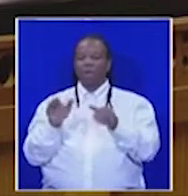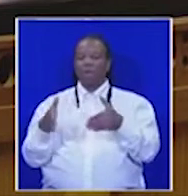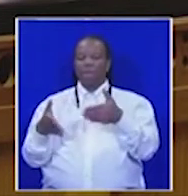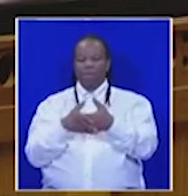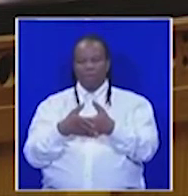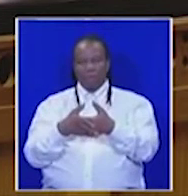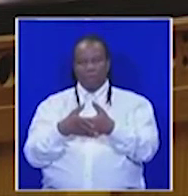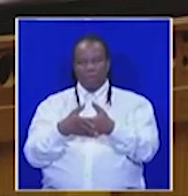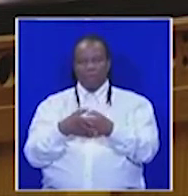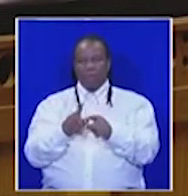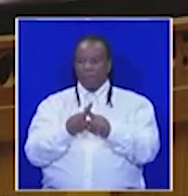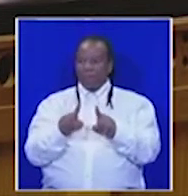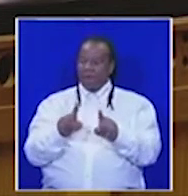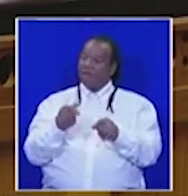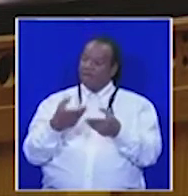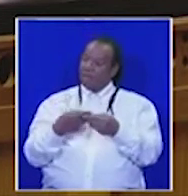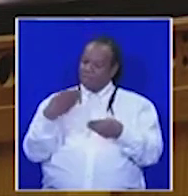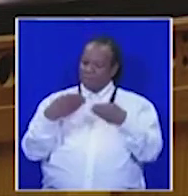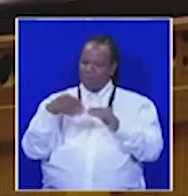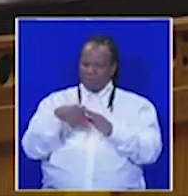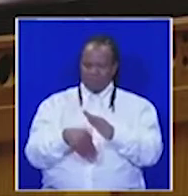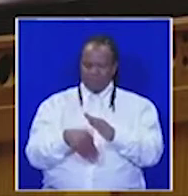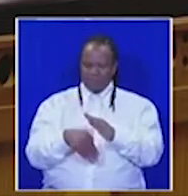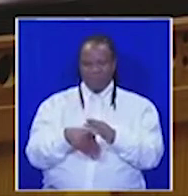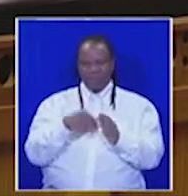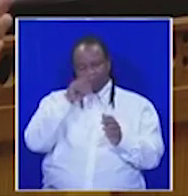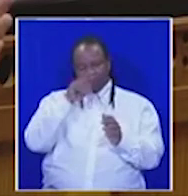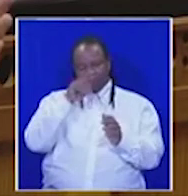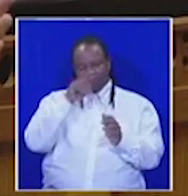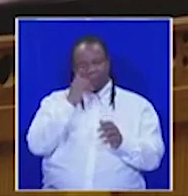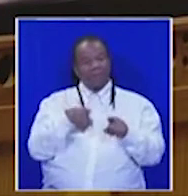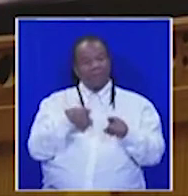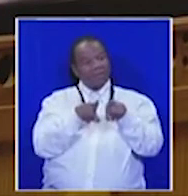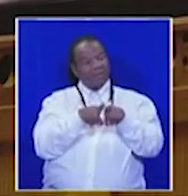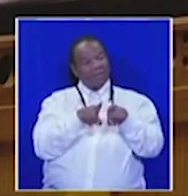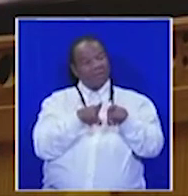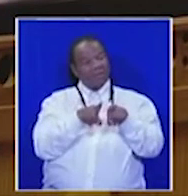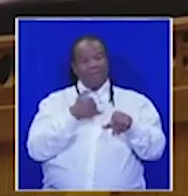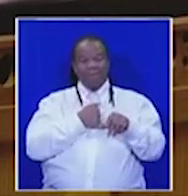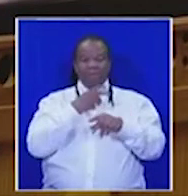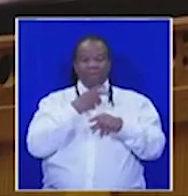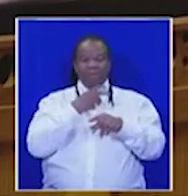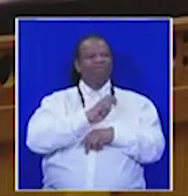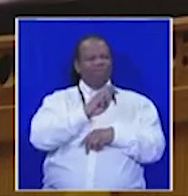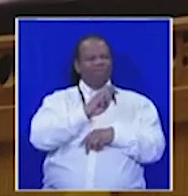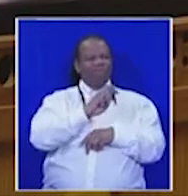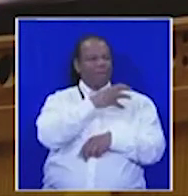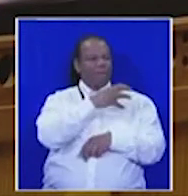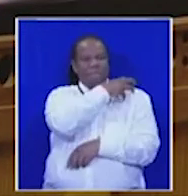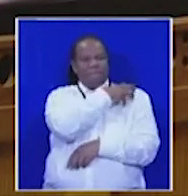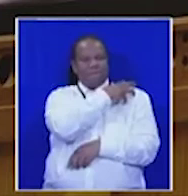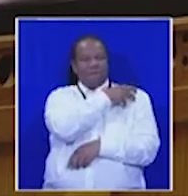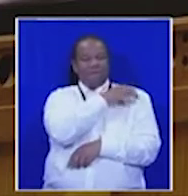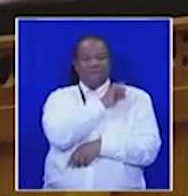road lies only ruin. But like the classic con artist's confidence trick, the minister thought that by simply calling it